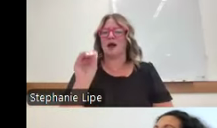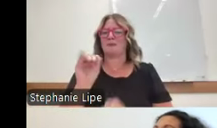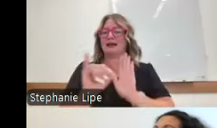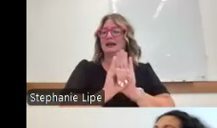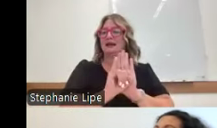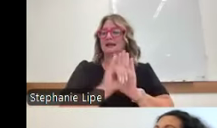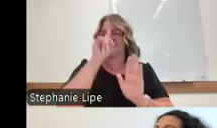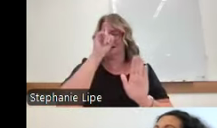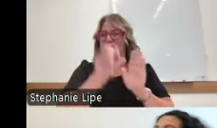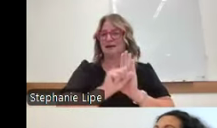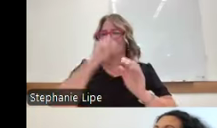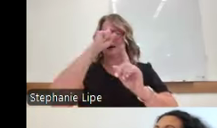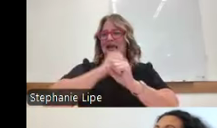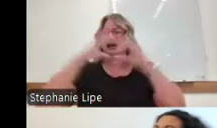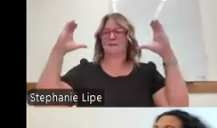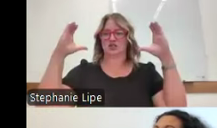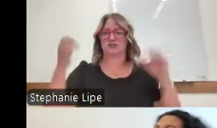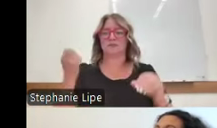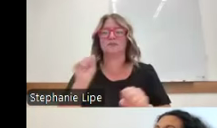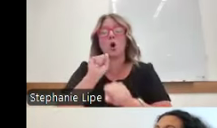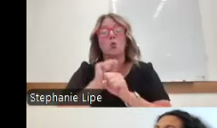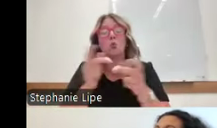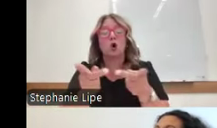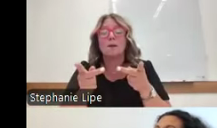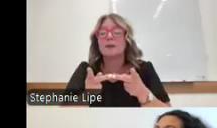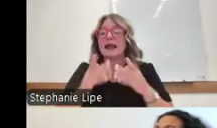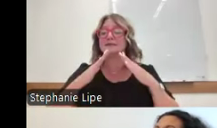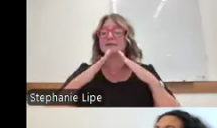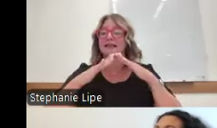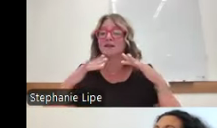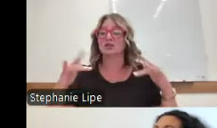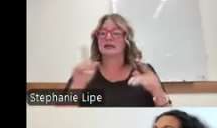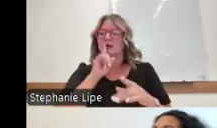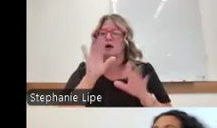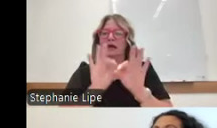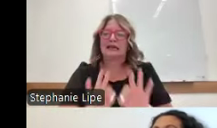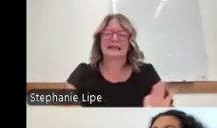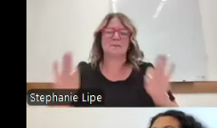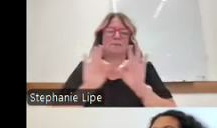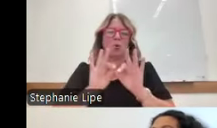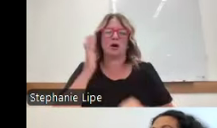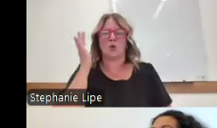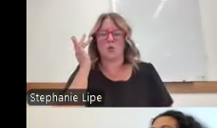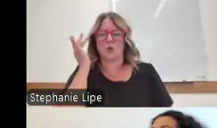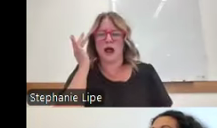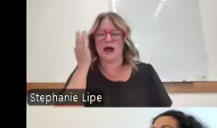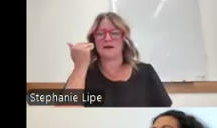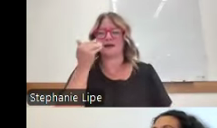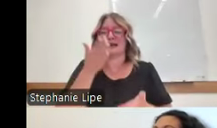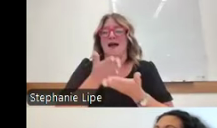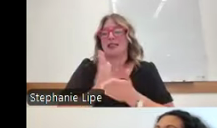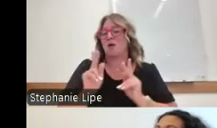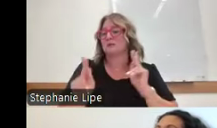can provide and improve company identity and also imagination and envisions. And also it's